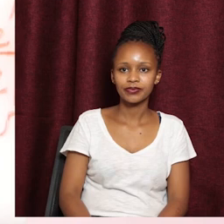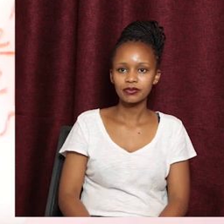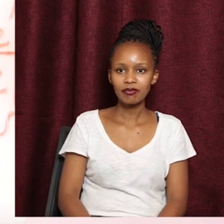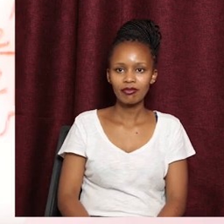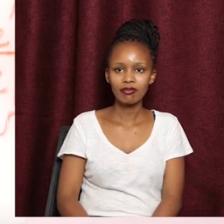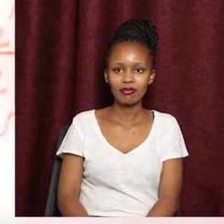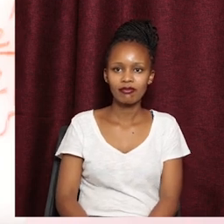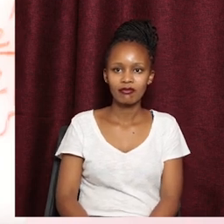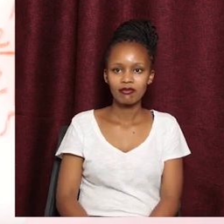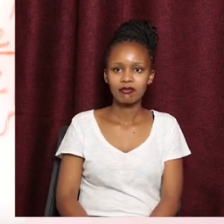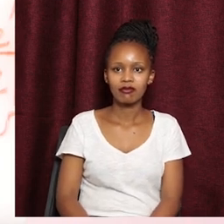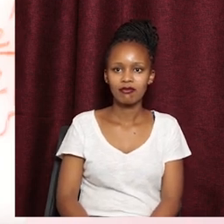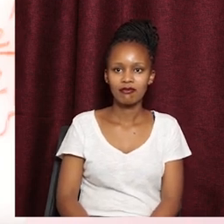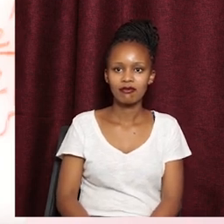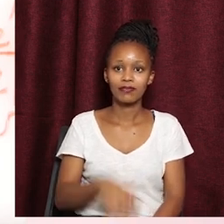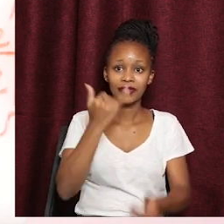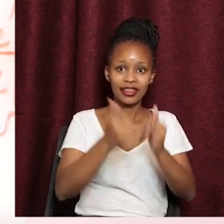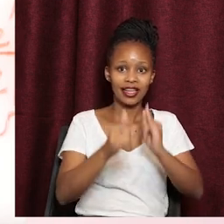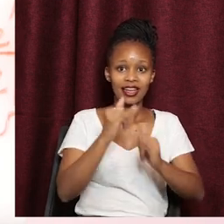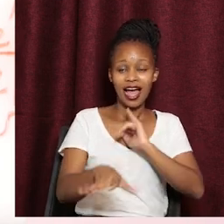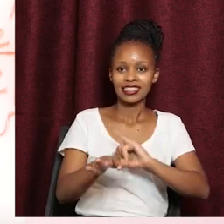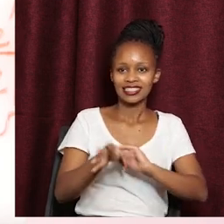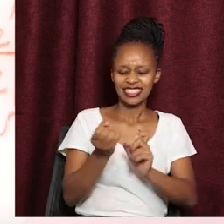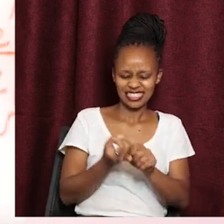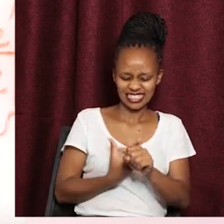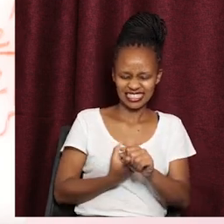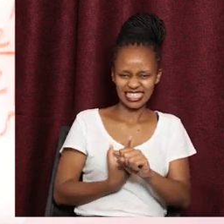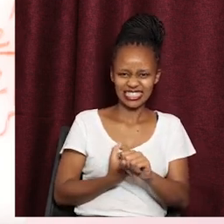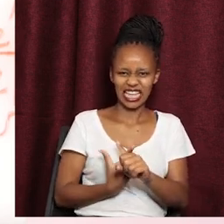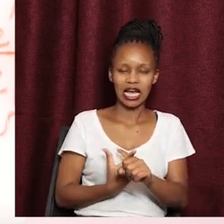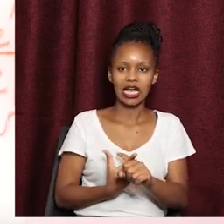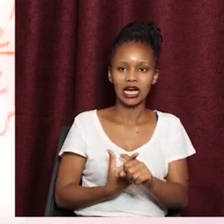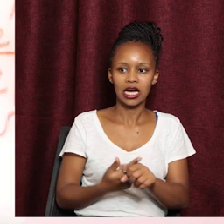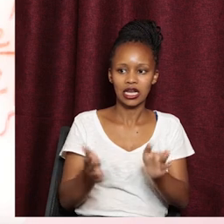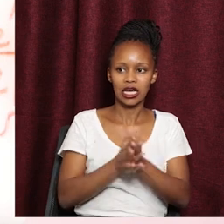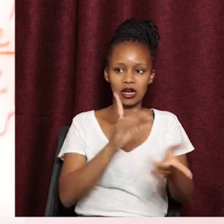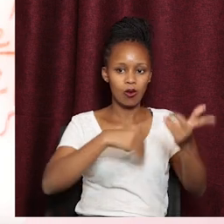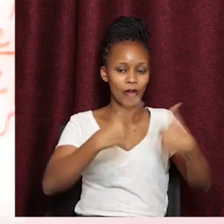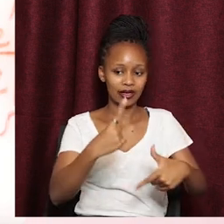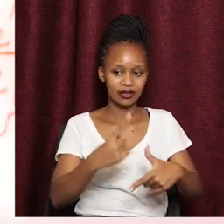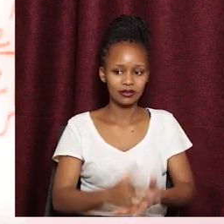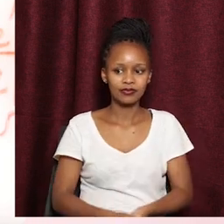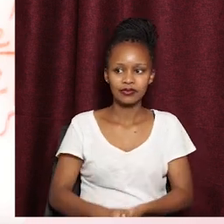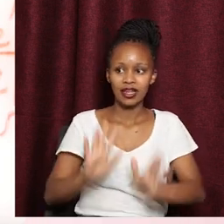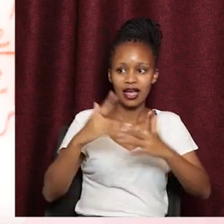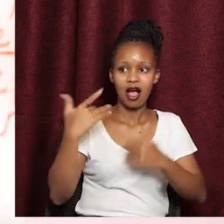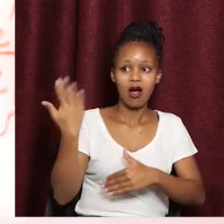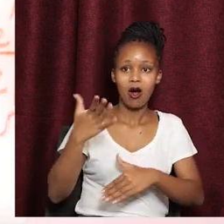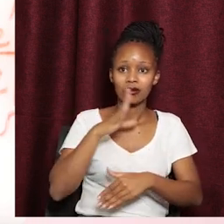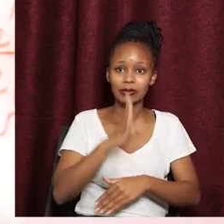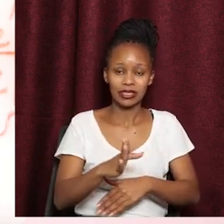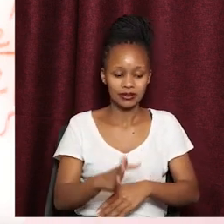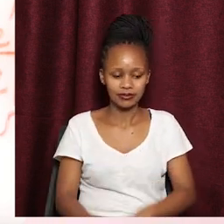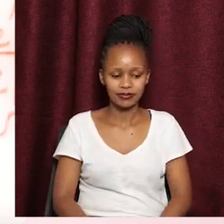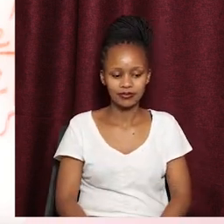The last seconds saw him win the tournament, as it has always been. And as they